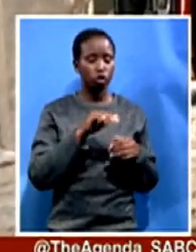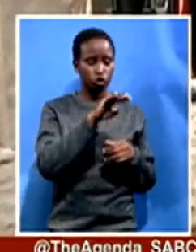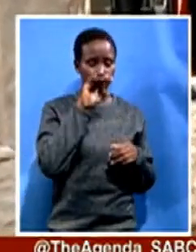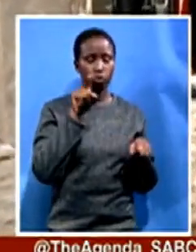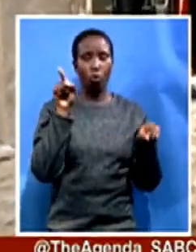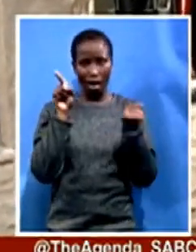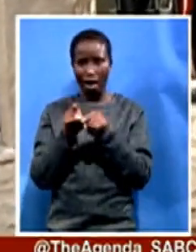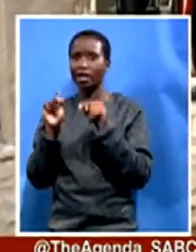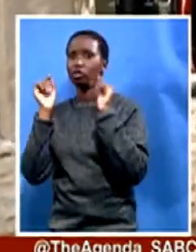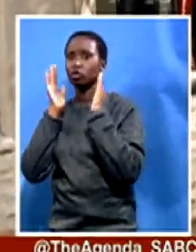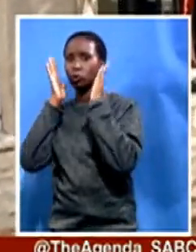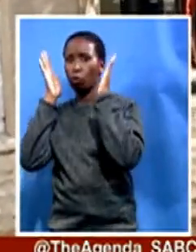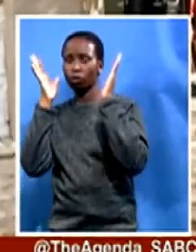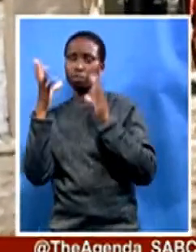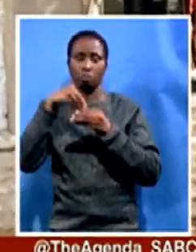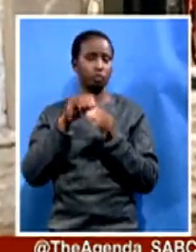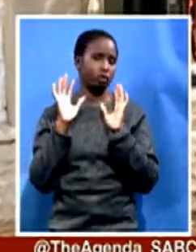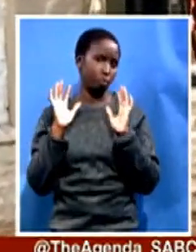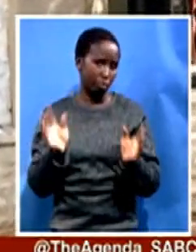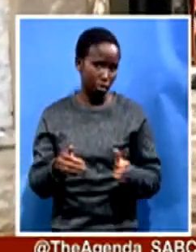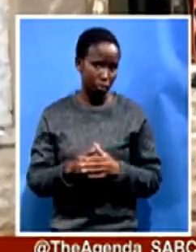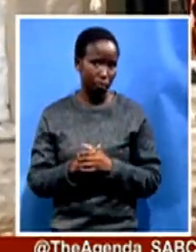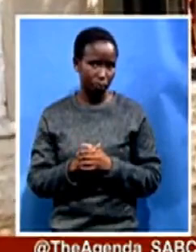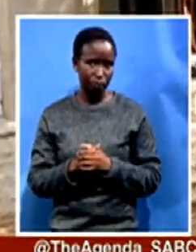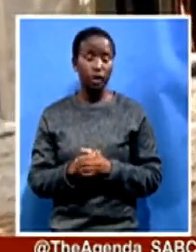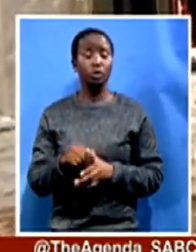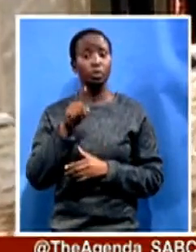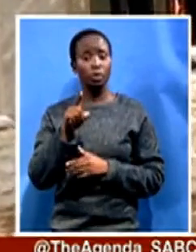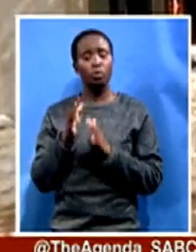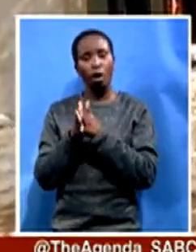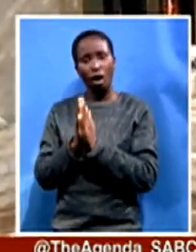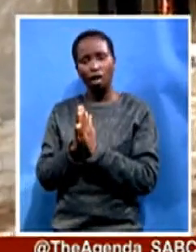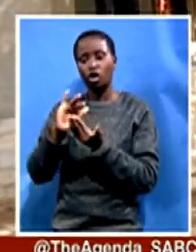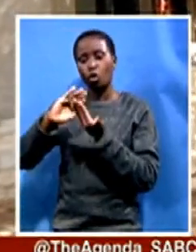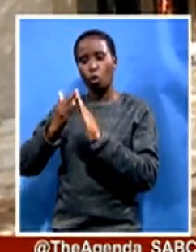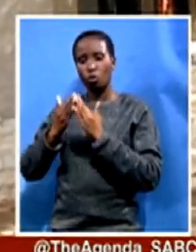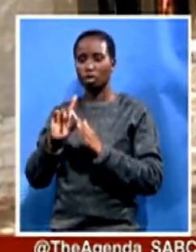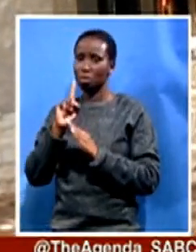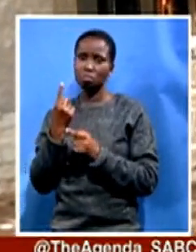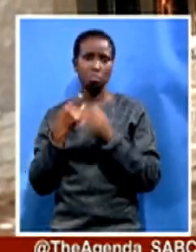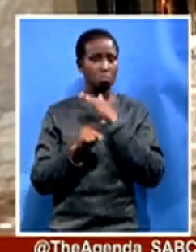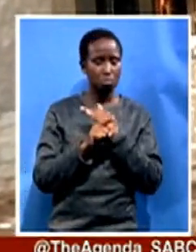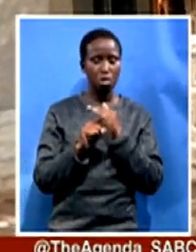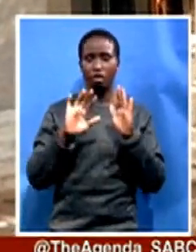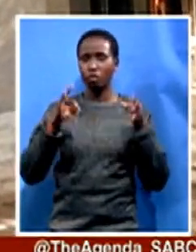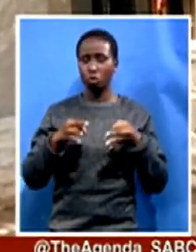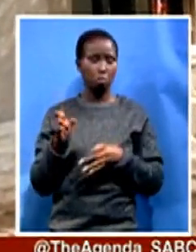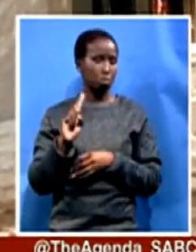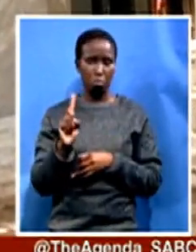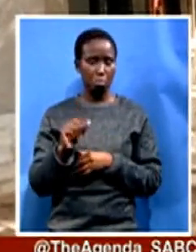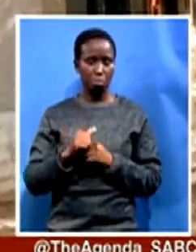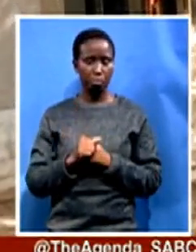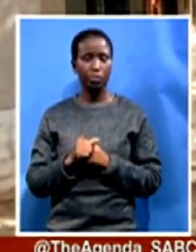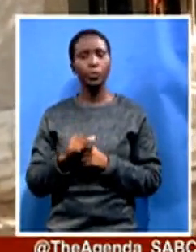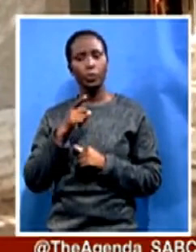of the community to refrain from attending this event, which is likely to have quite a significant